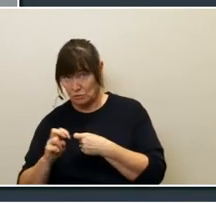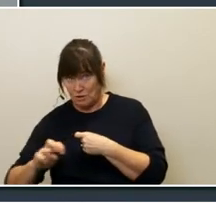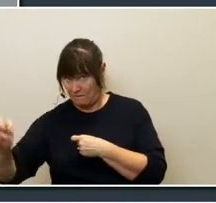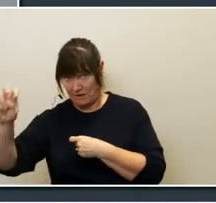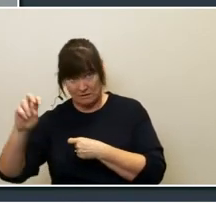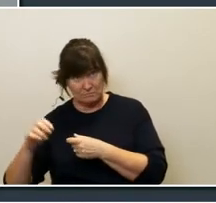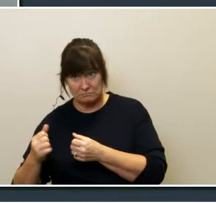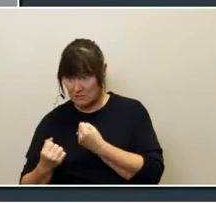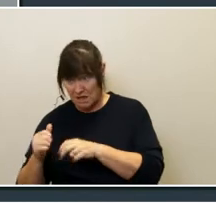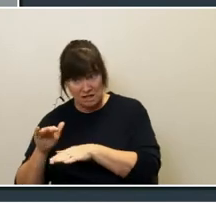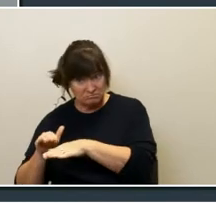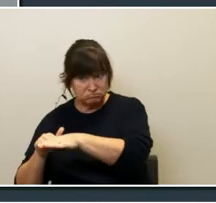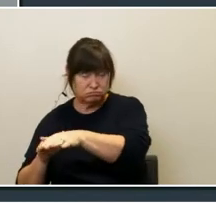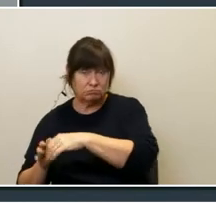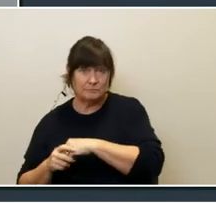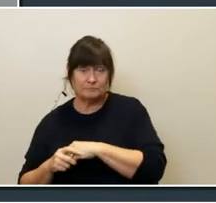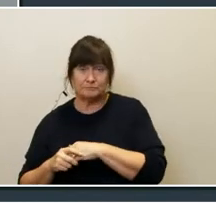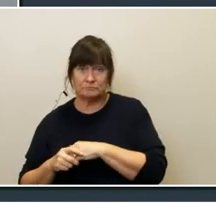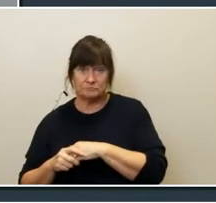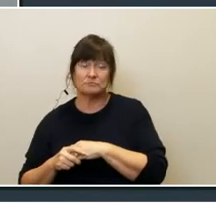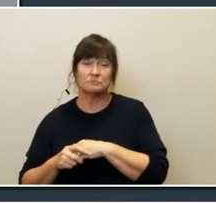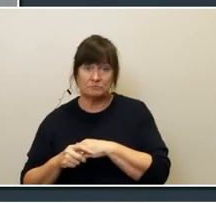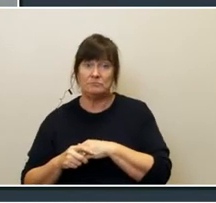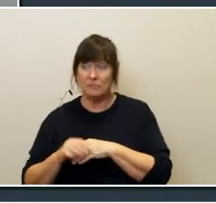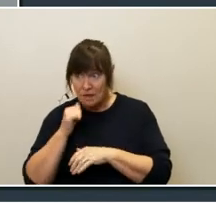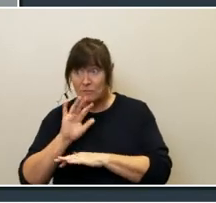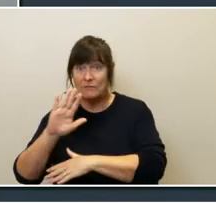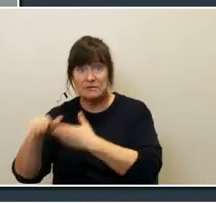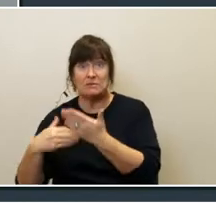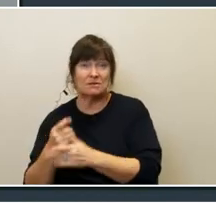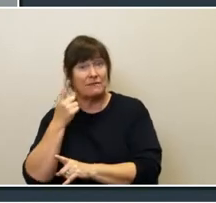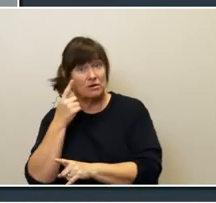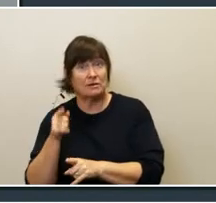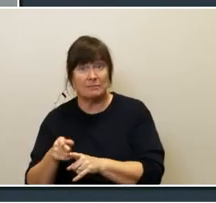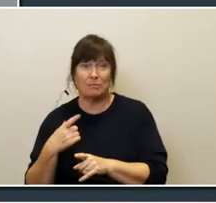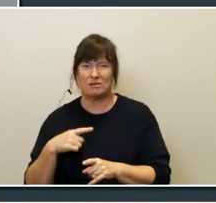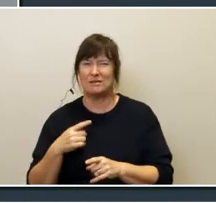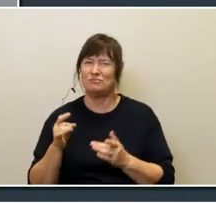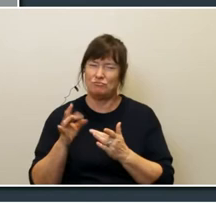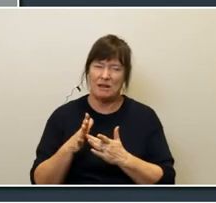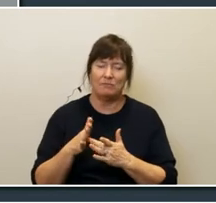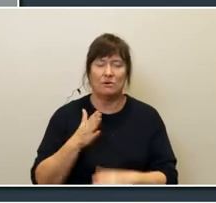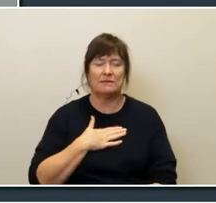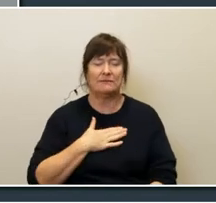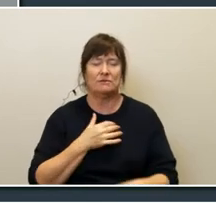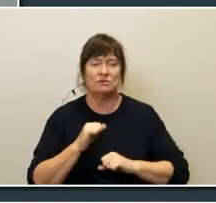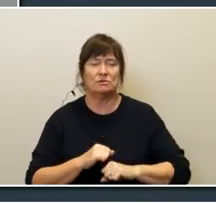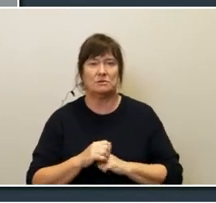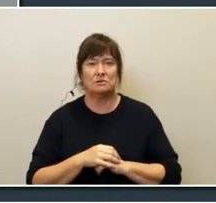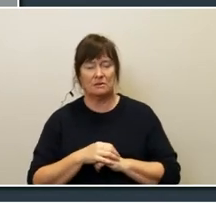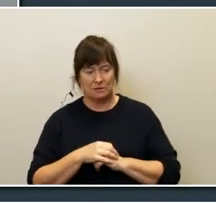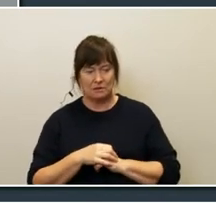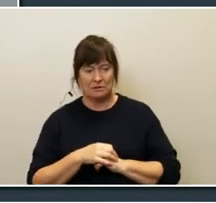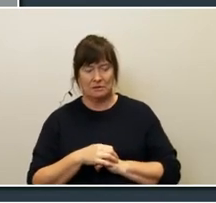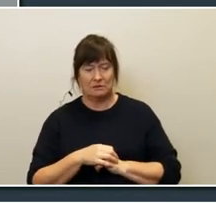traffic and similar situations. Definitely look at them because the safety of students is really important. I would just say